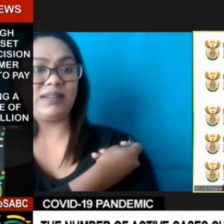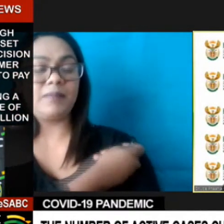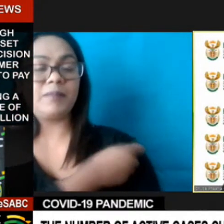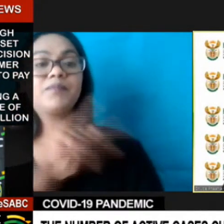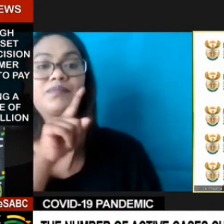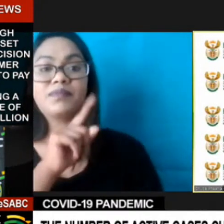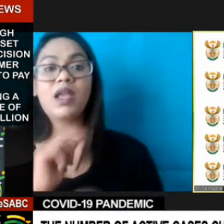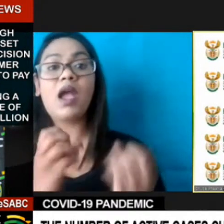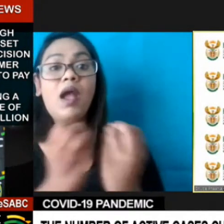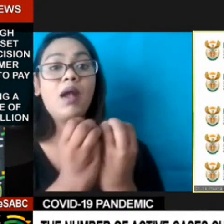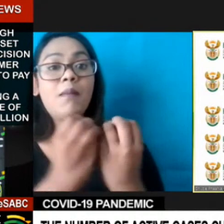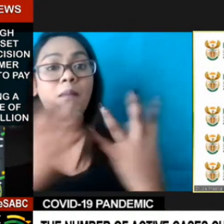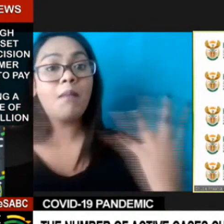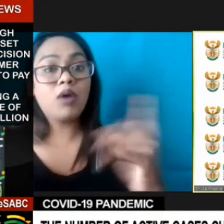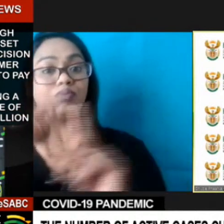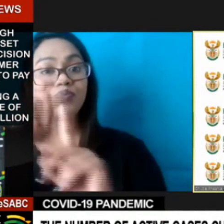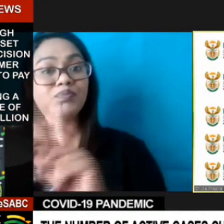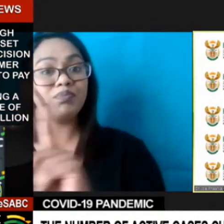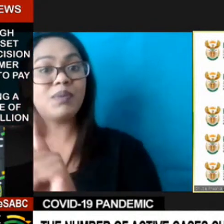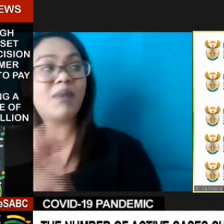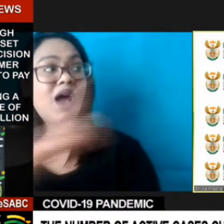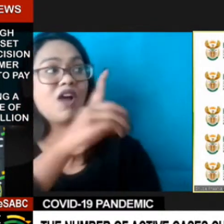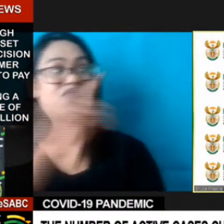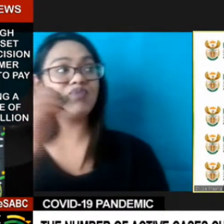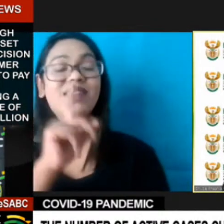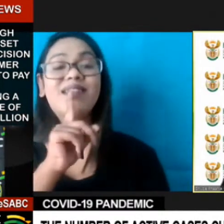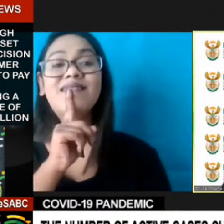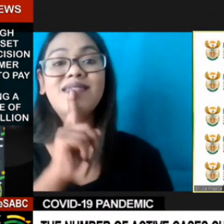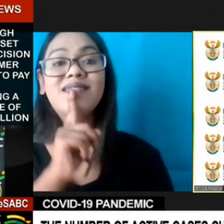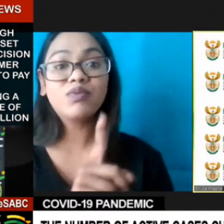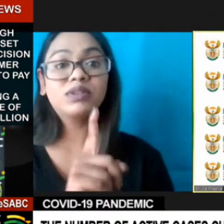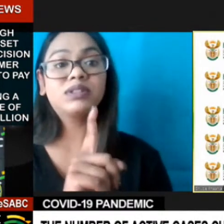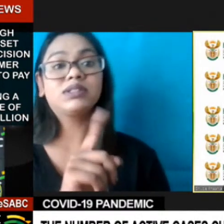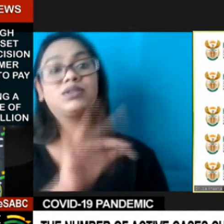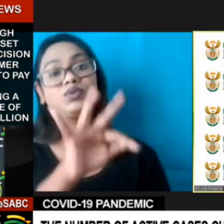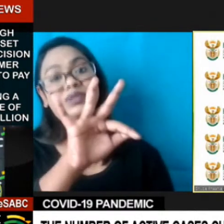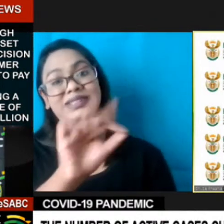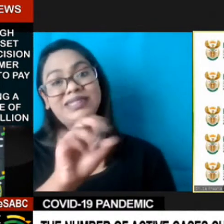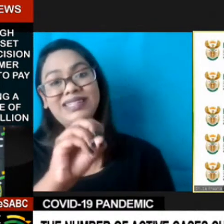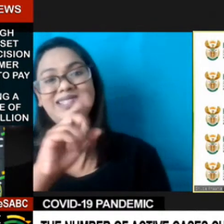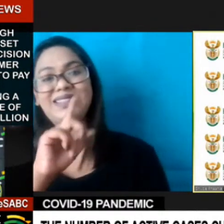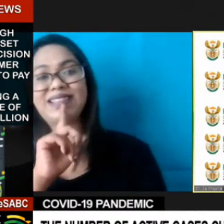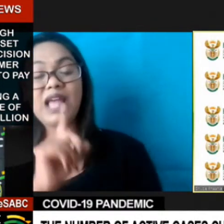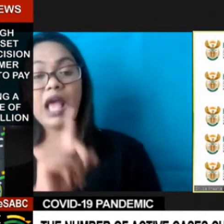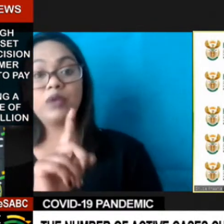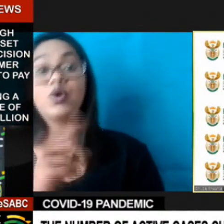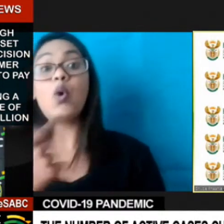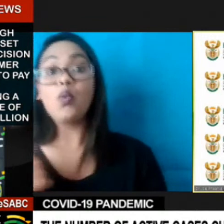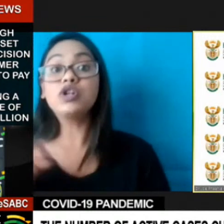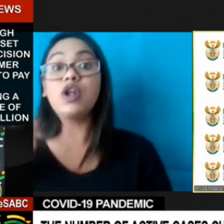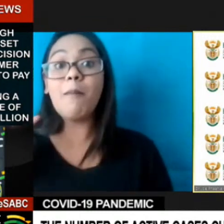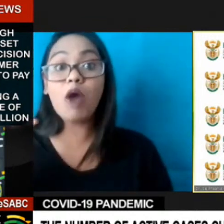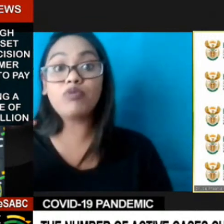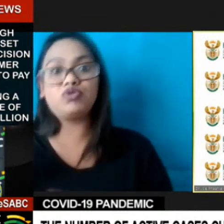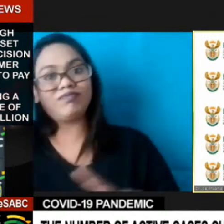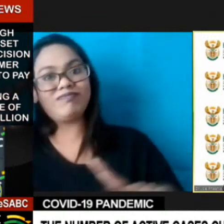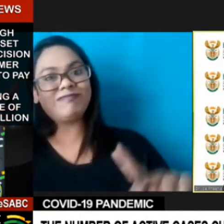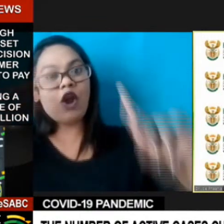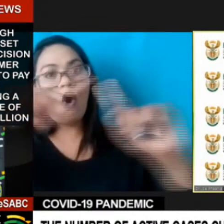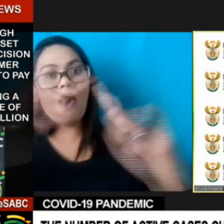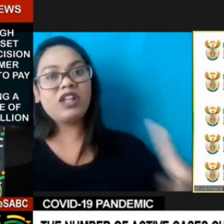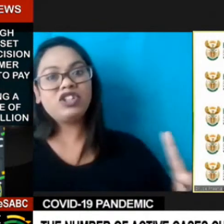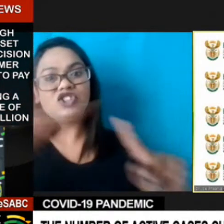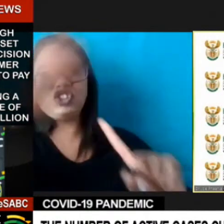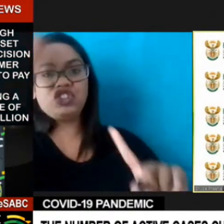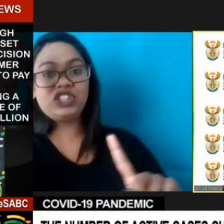between 100,000 and 130,000, which is a far cry from the target which we need to reach 70%,